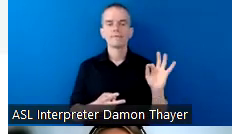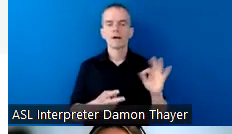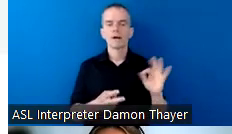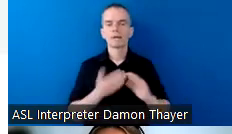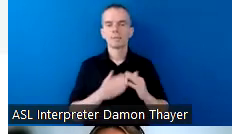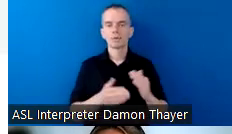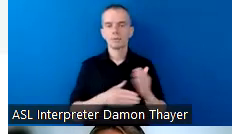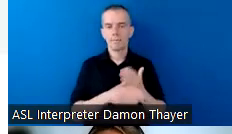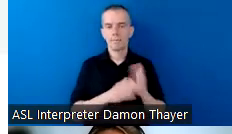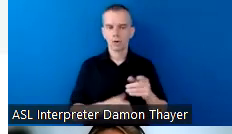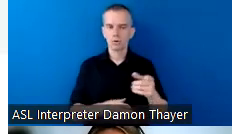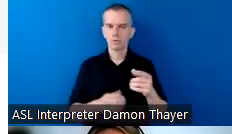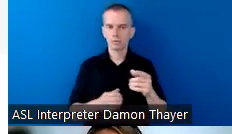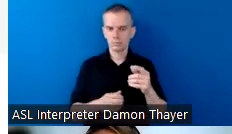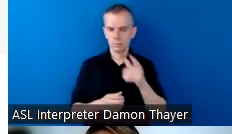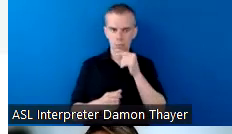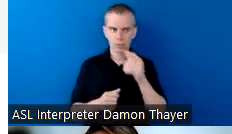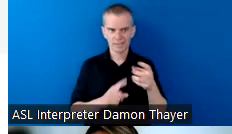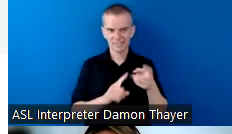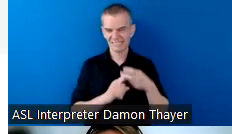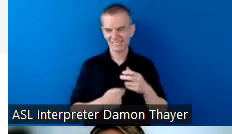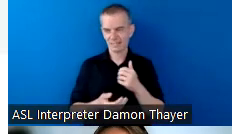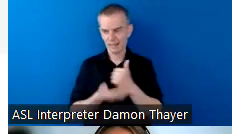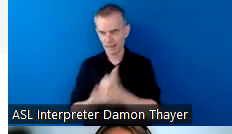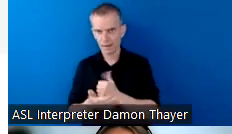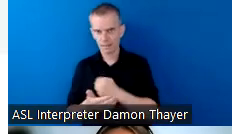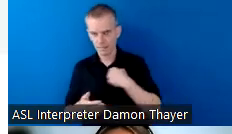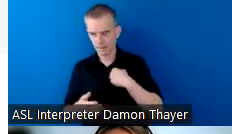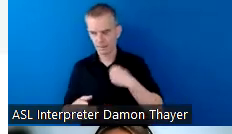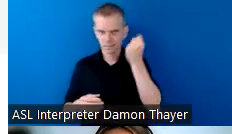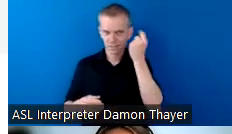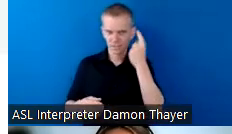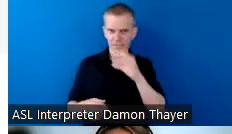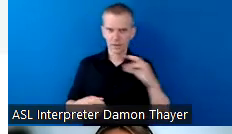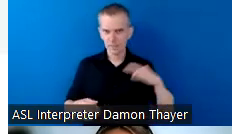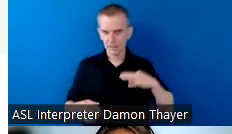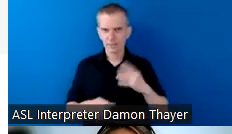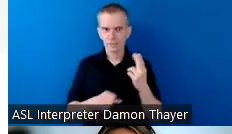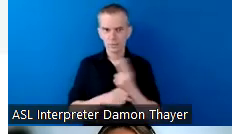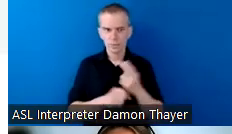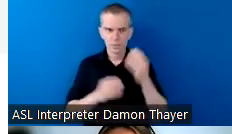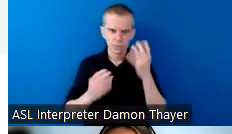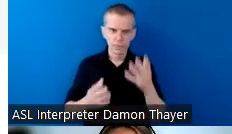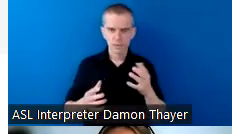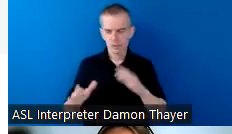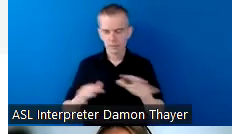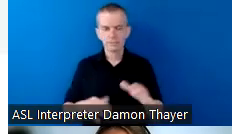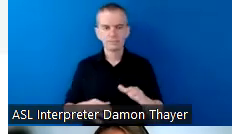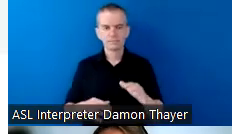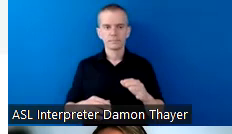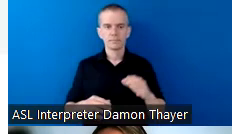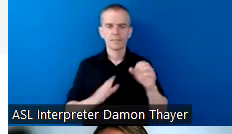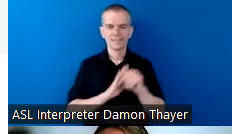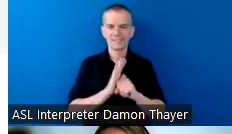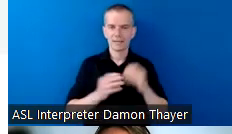can help these members utilize their benefits and understand the information that they're receiving from the state and the information they'll also